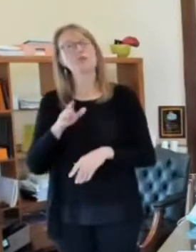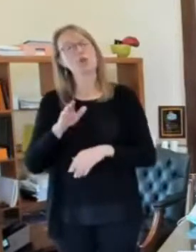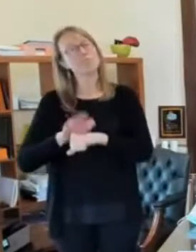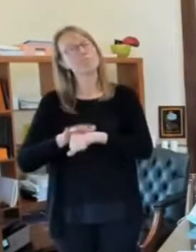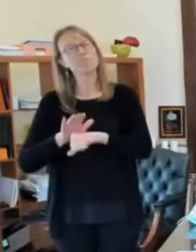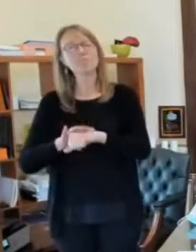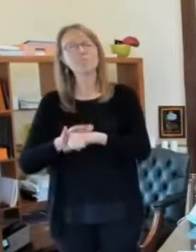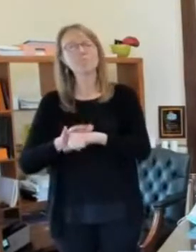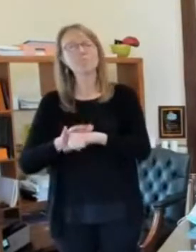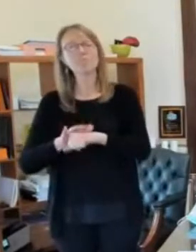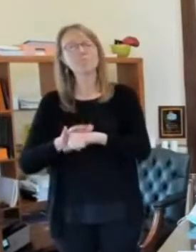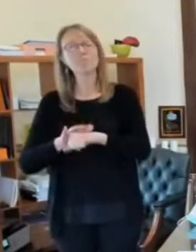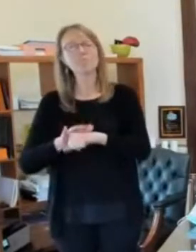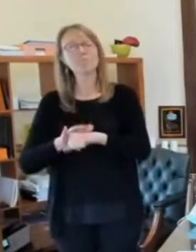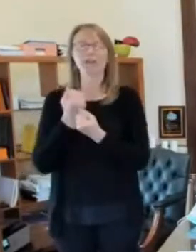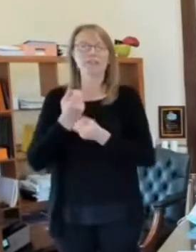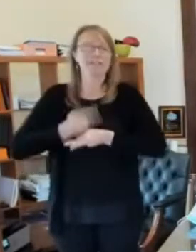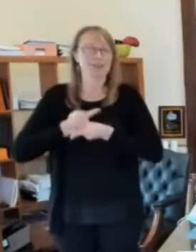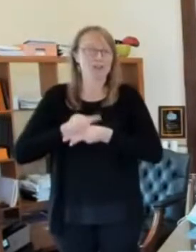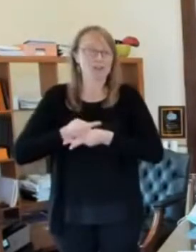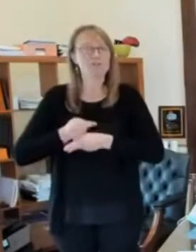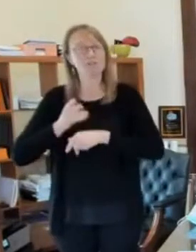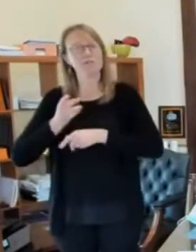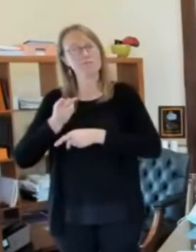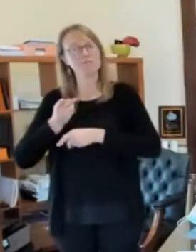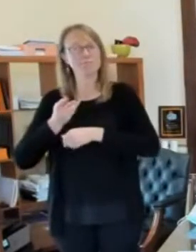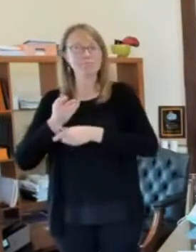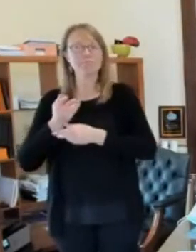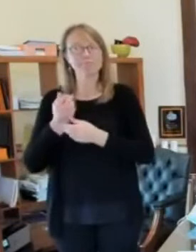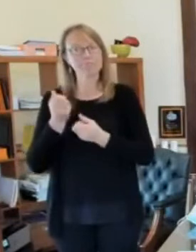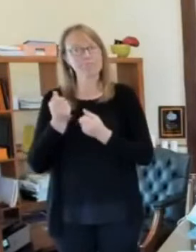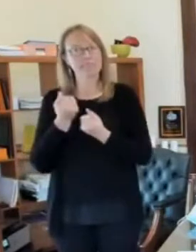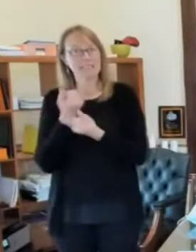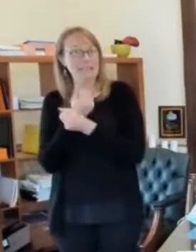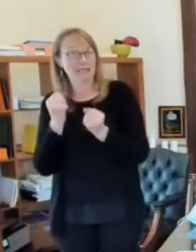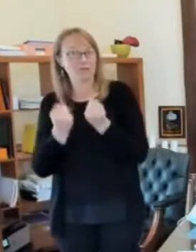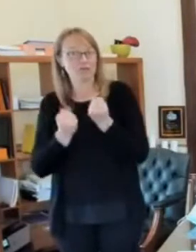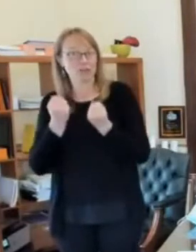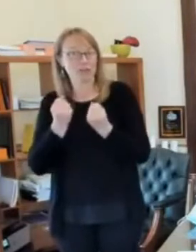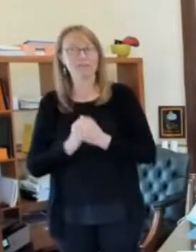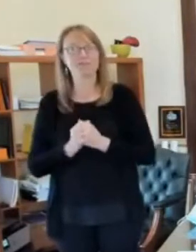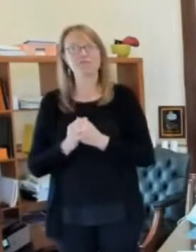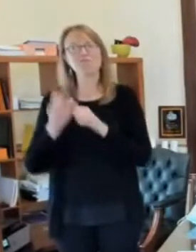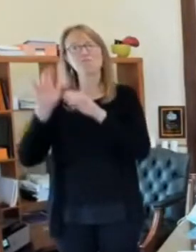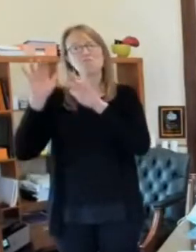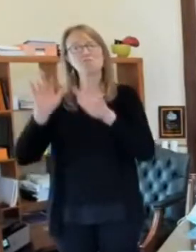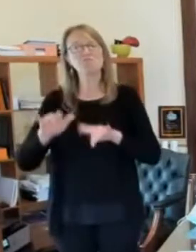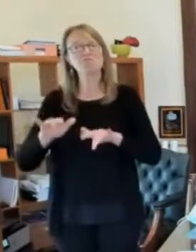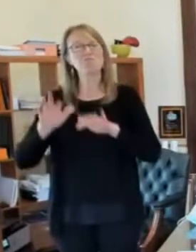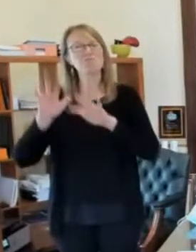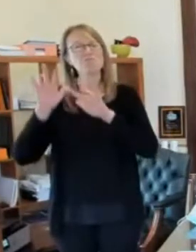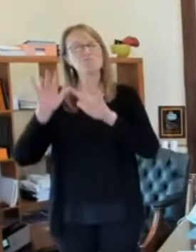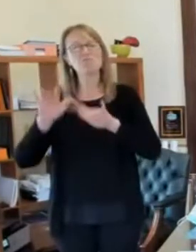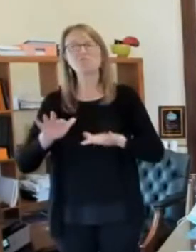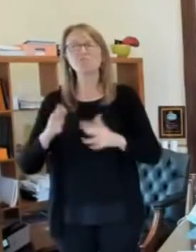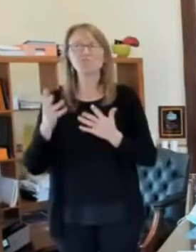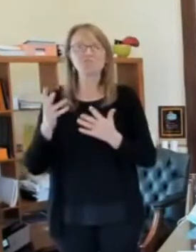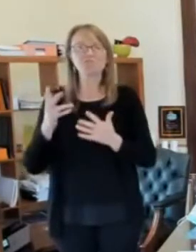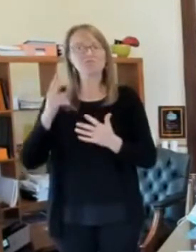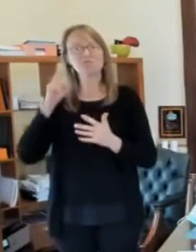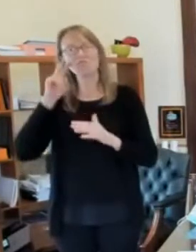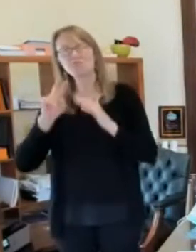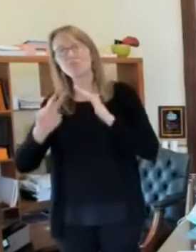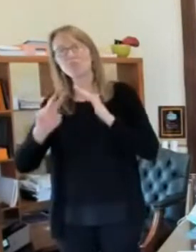The forecast isn't too bad. It's not for hardly any accumulation. So, hopefully the forecast is